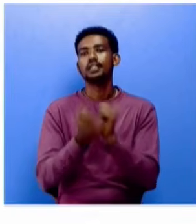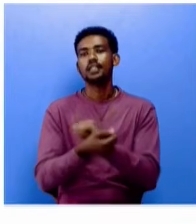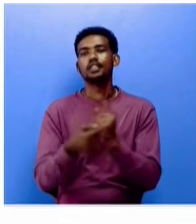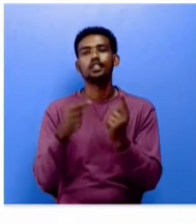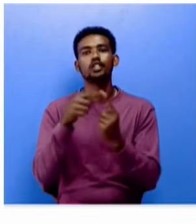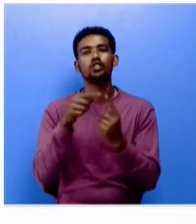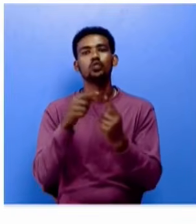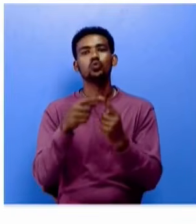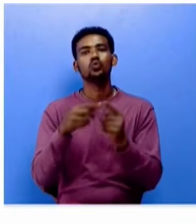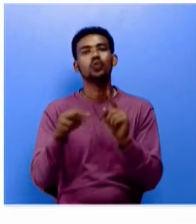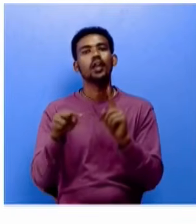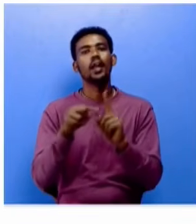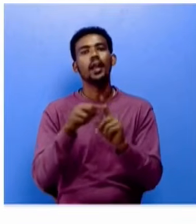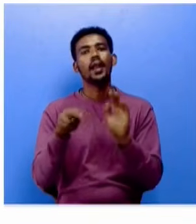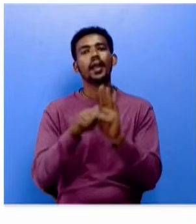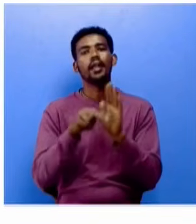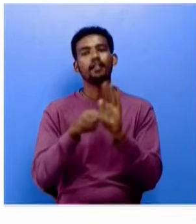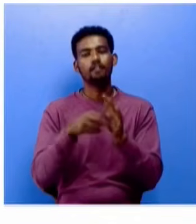forms. You